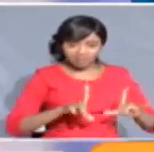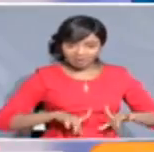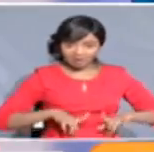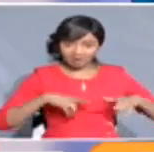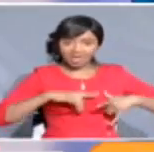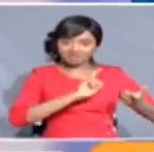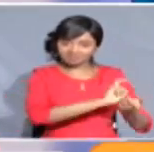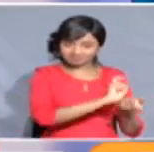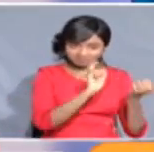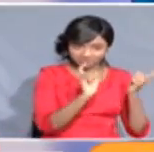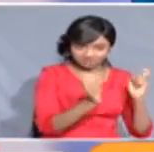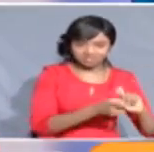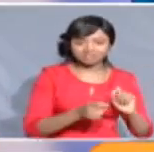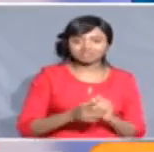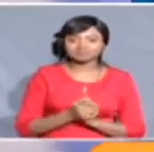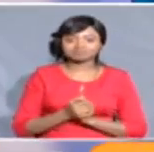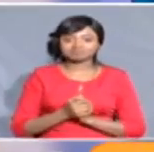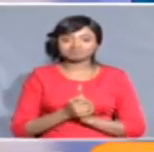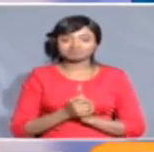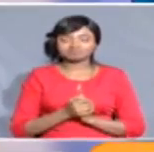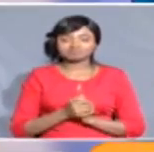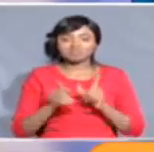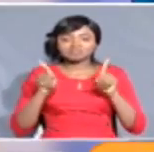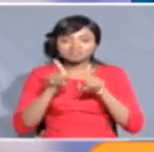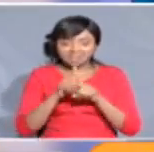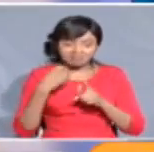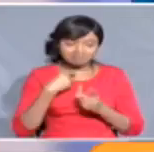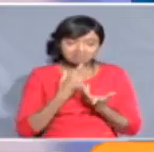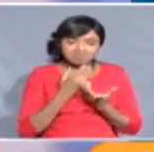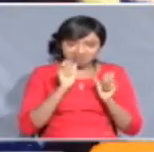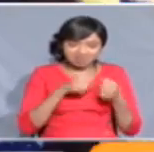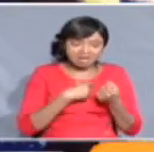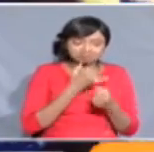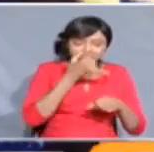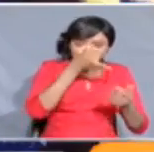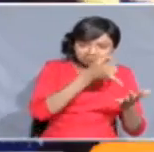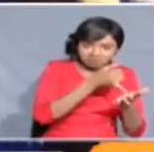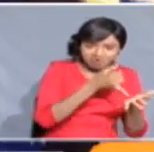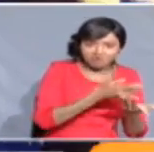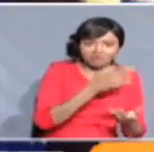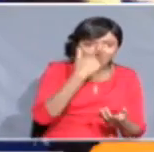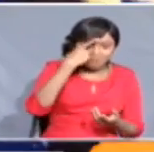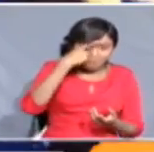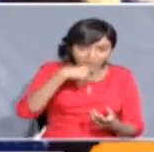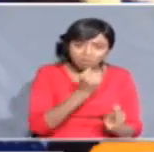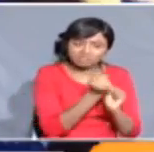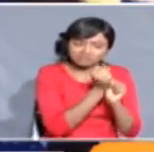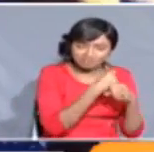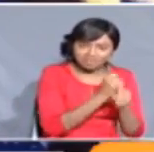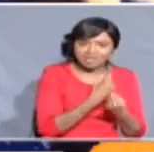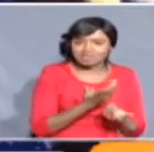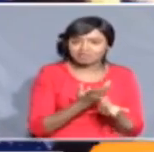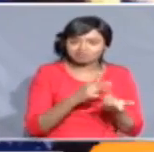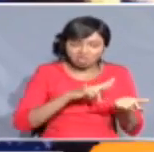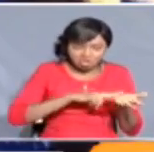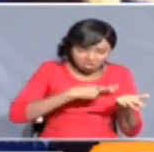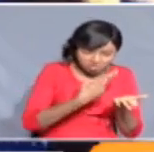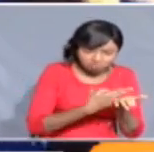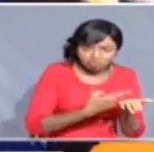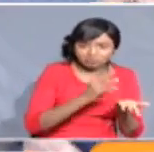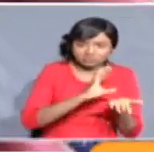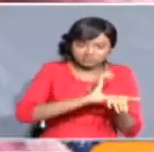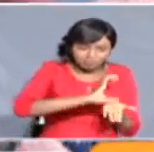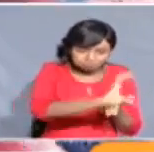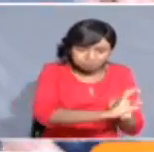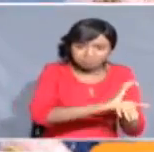that I'm also able to influence policy and legislation, to influence resources that goes into, you know,